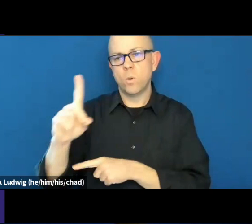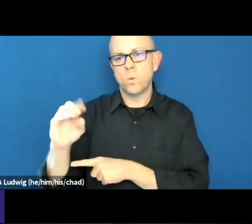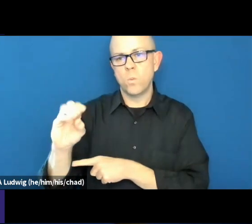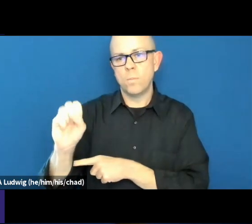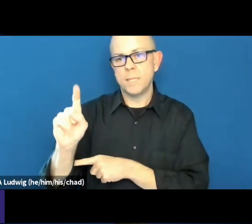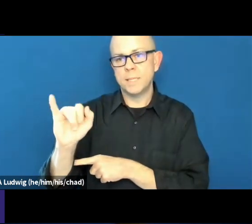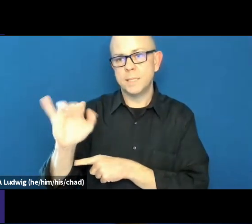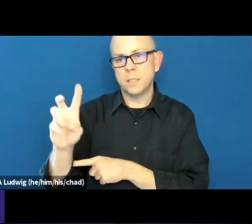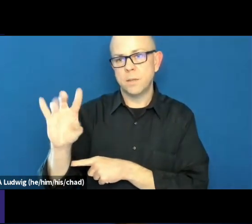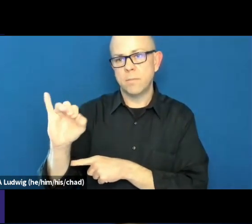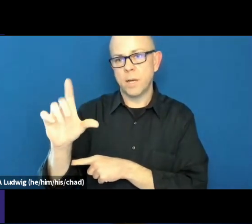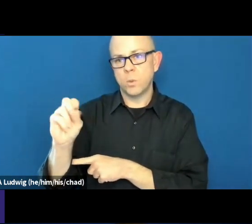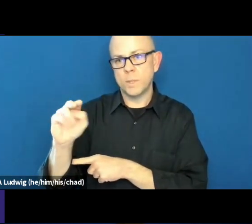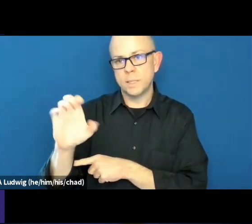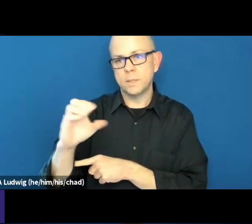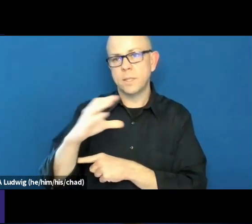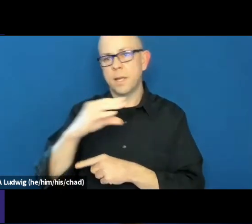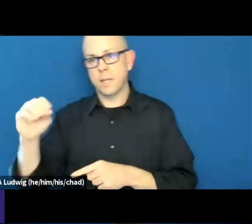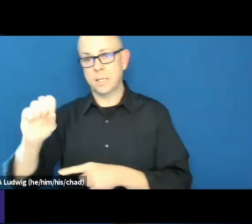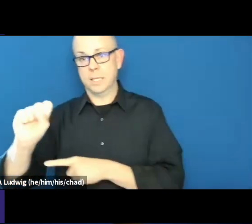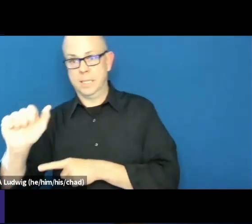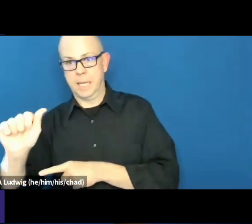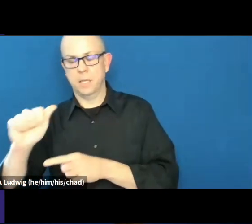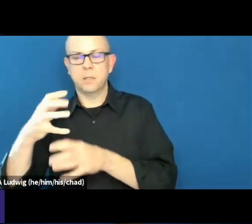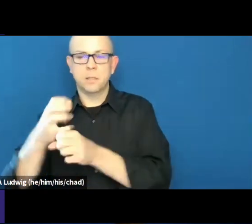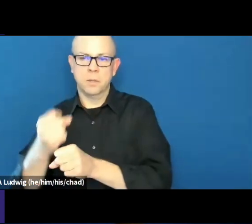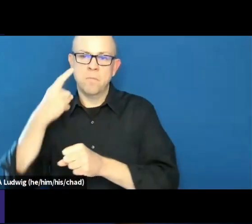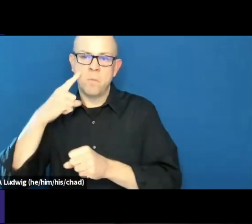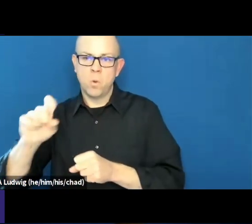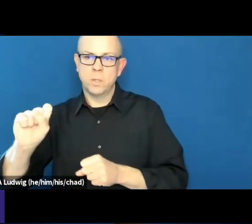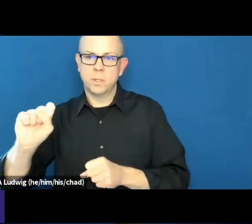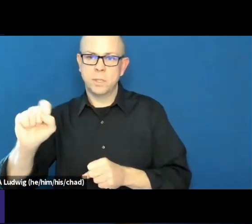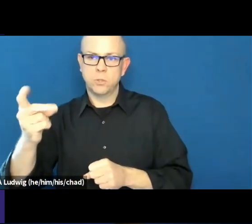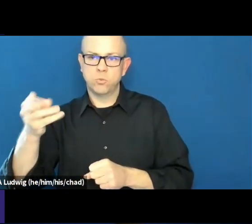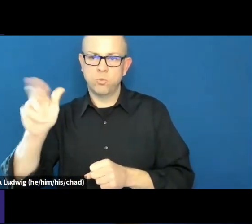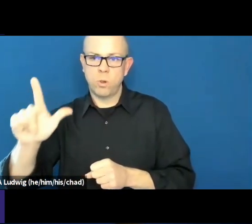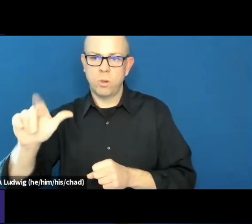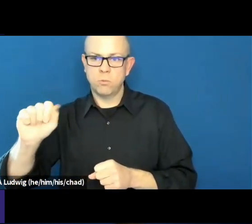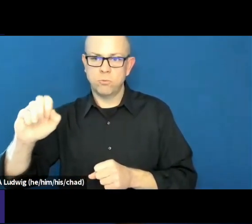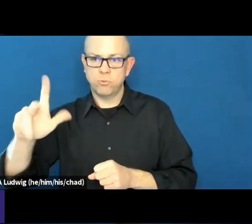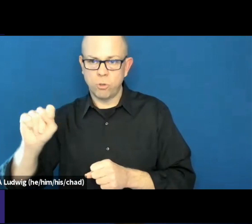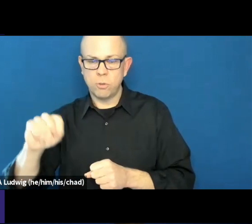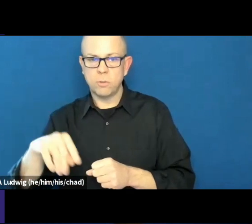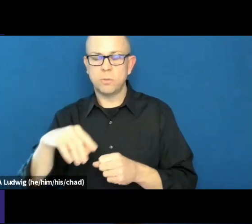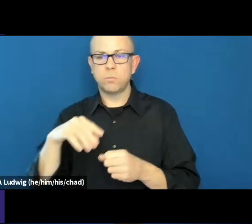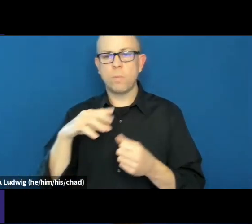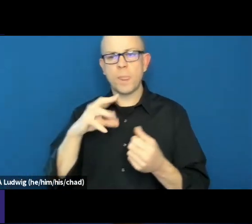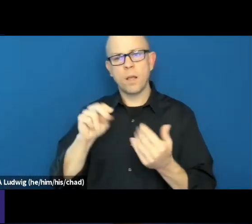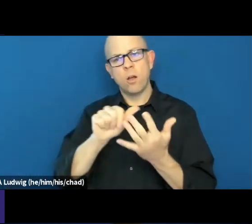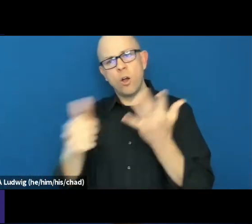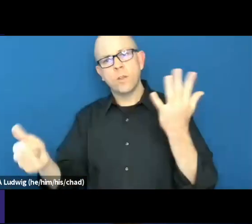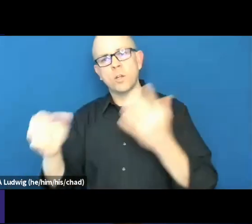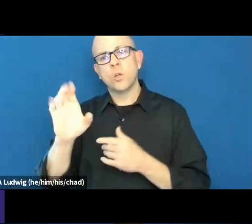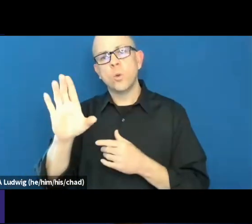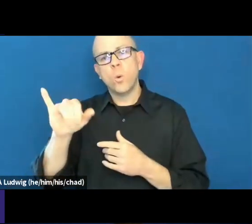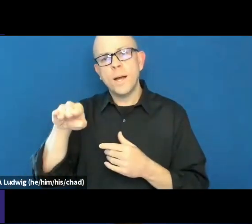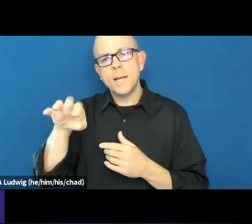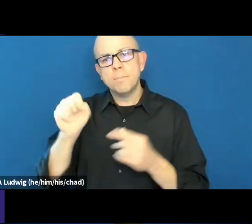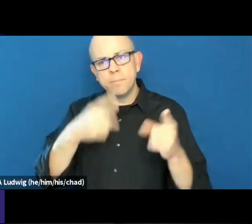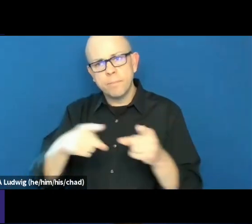abuse. DV is the abbreviation for domestic violence, and SA is the abbreviation for sexual abuse, for those of you watching.